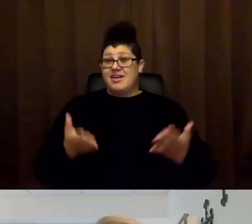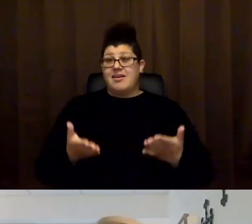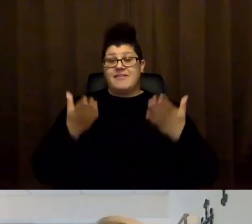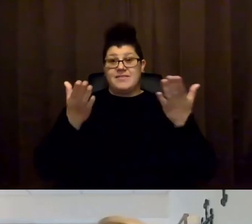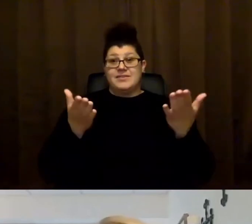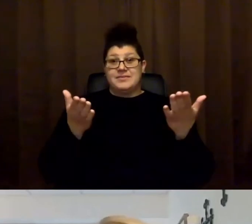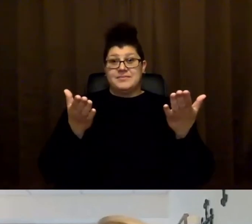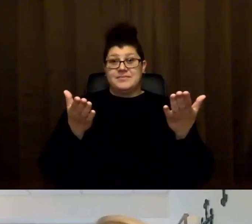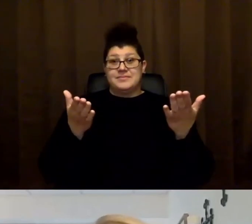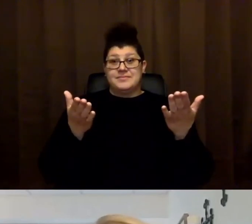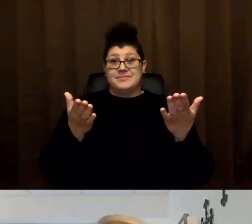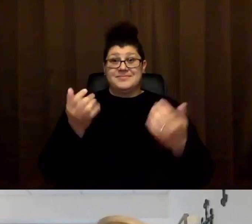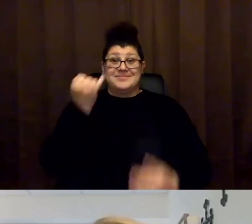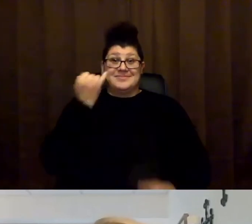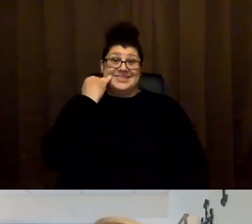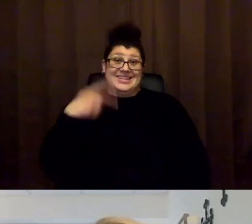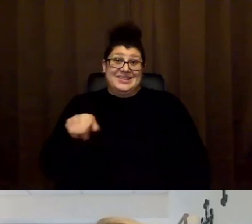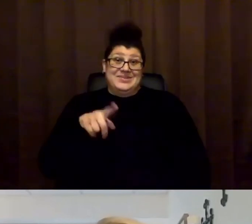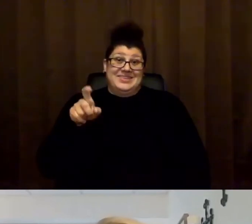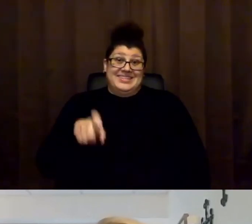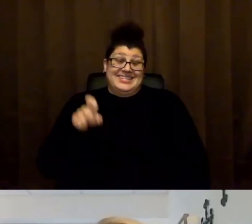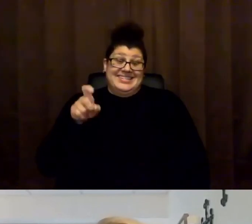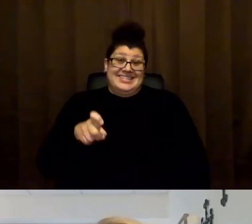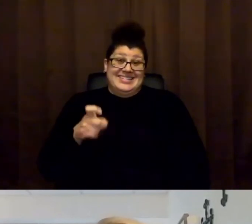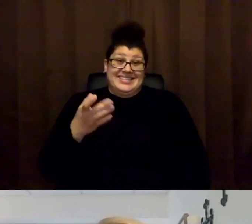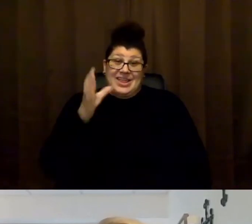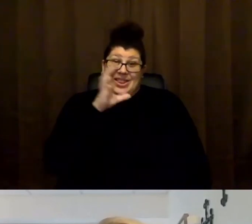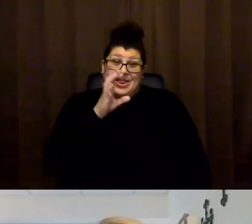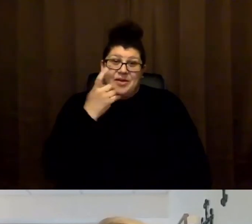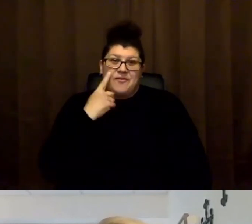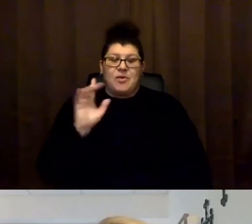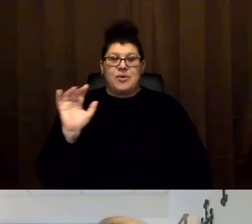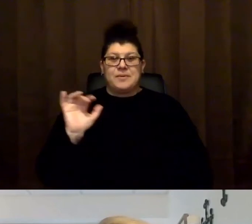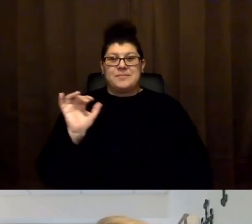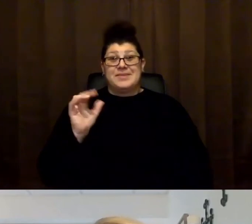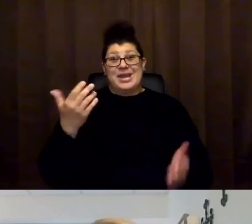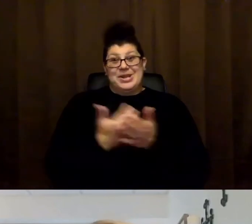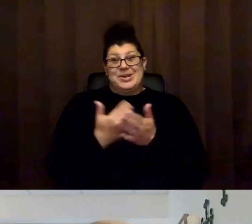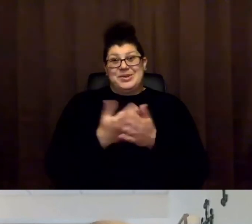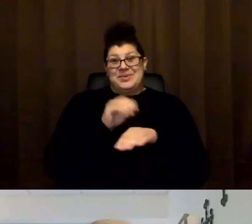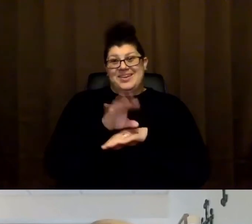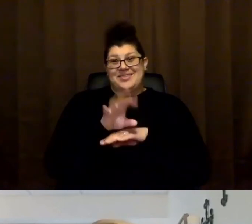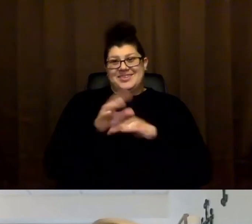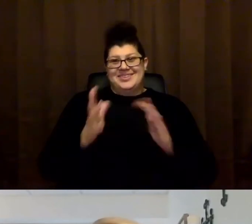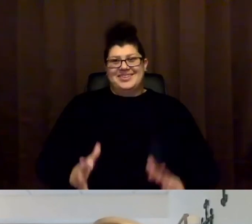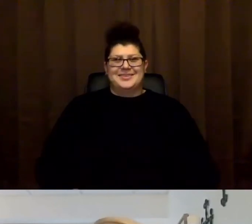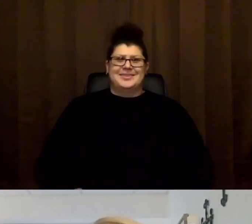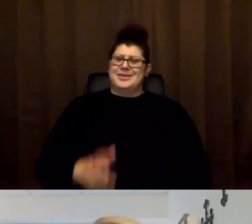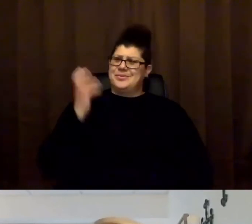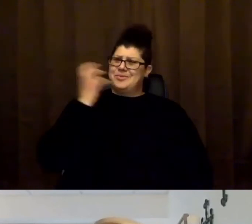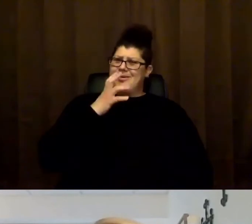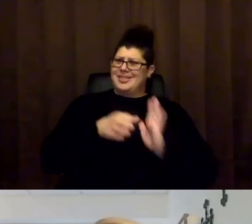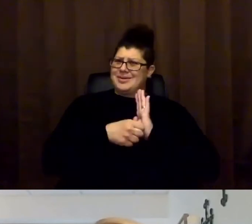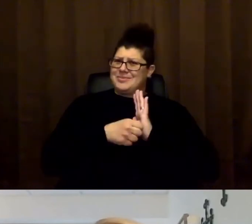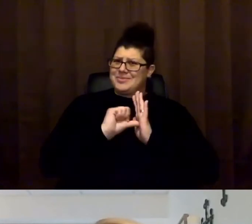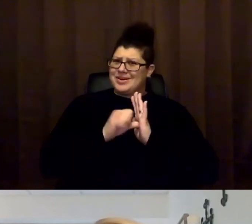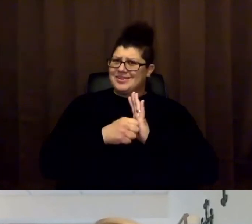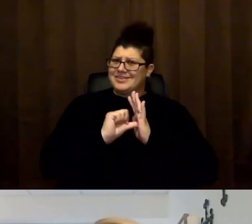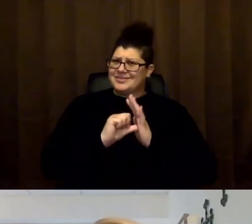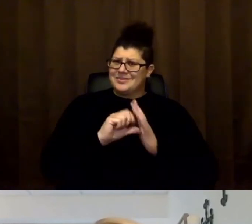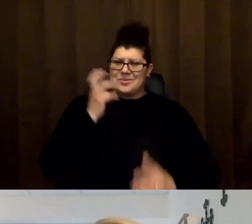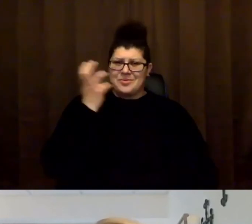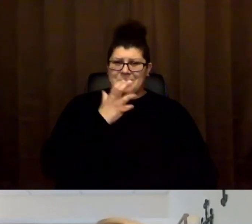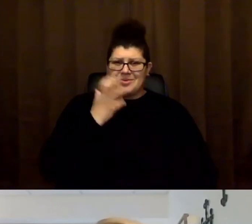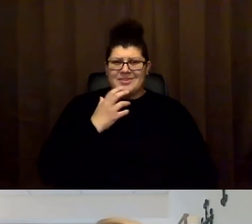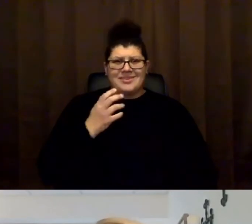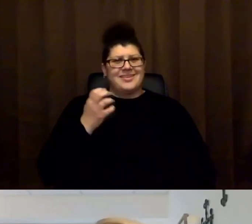Anybody in the market for looking for a new counselor? Wow, that's really impressive, Jamie. It's especially cool the way